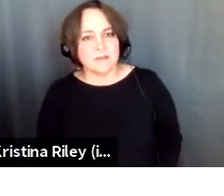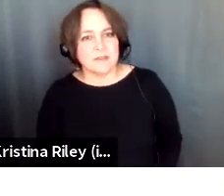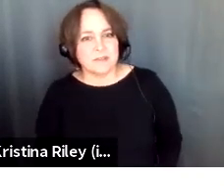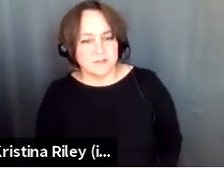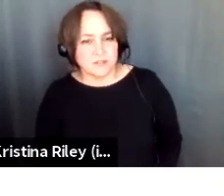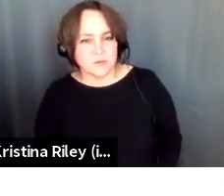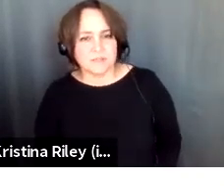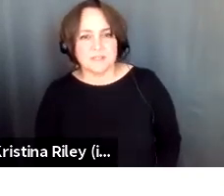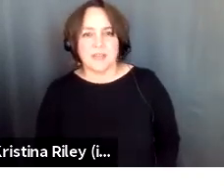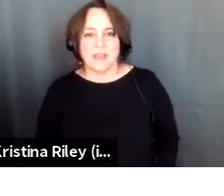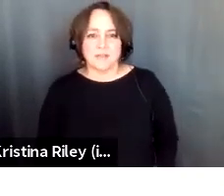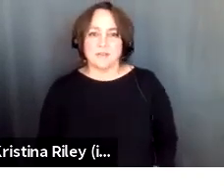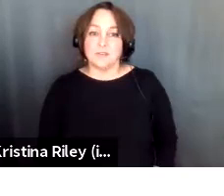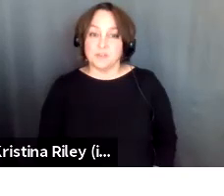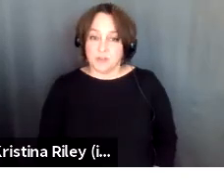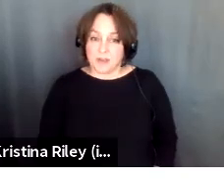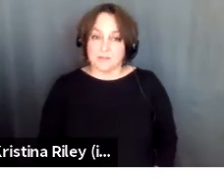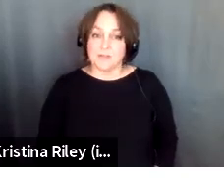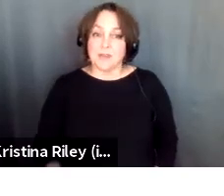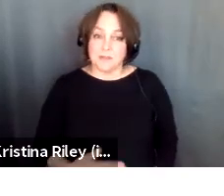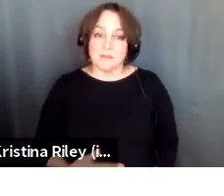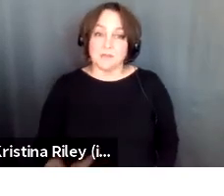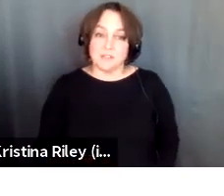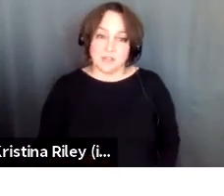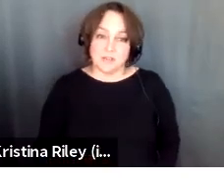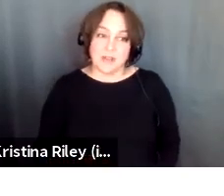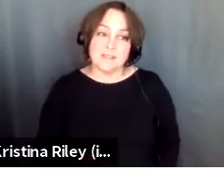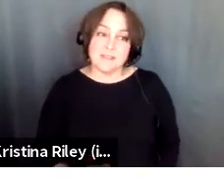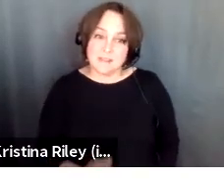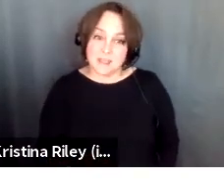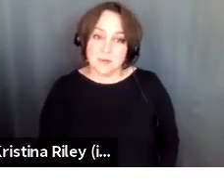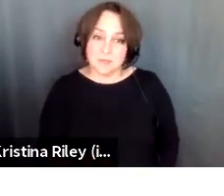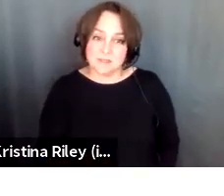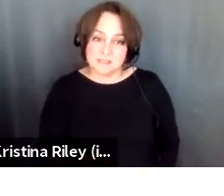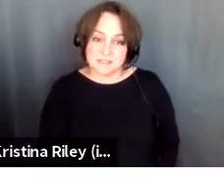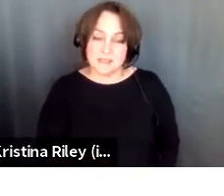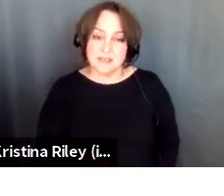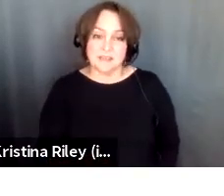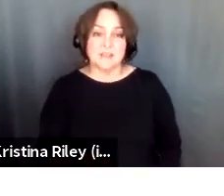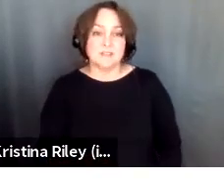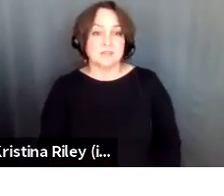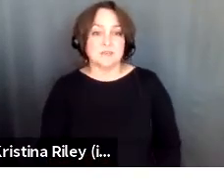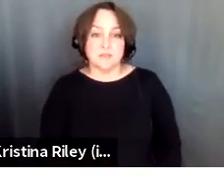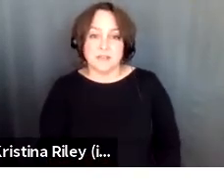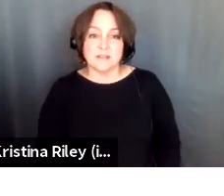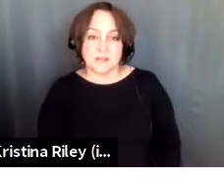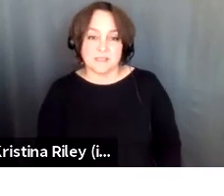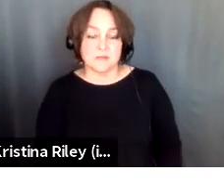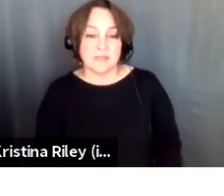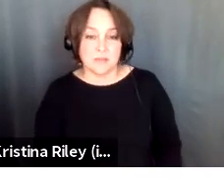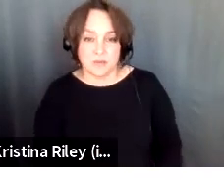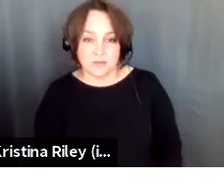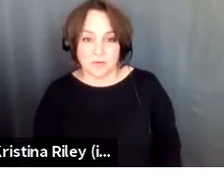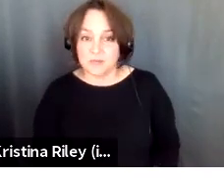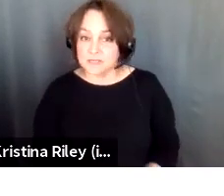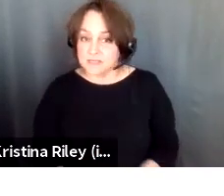Deaf individuals have to have empathy with each other and then came up with this design to create a device that